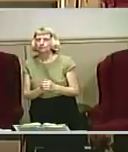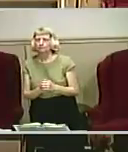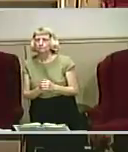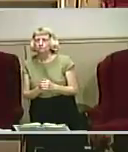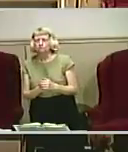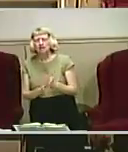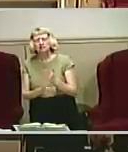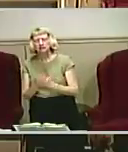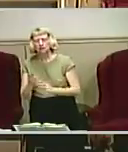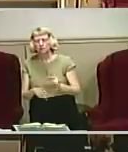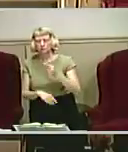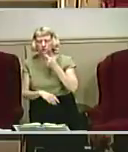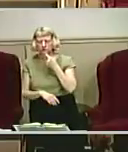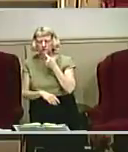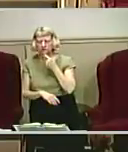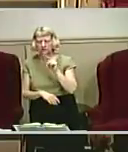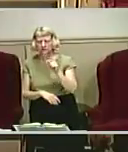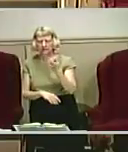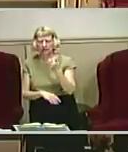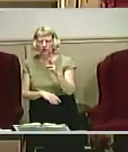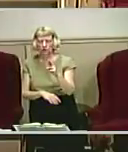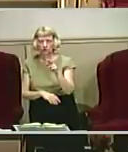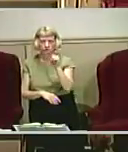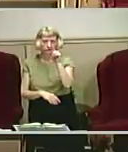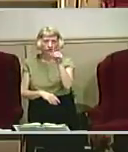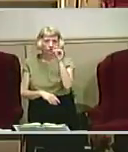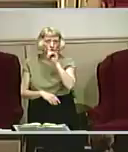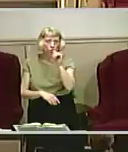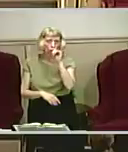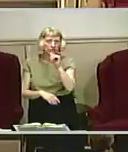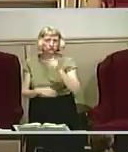Some would say Taylor's foolish.